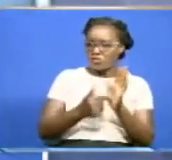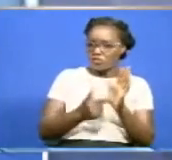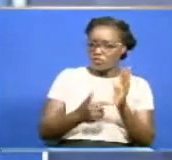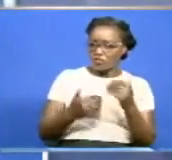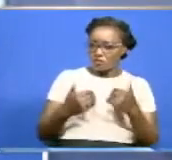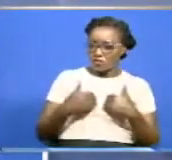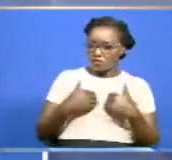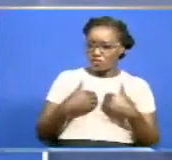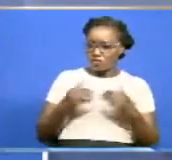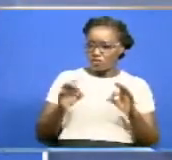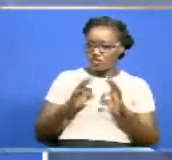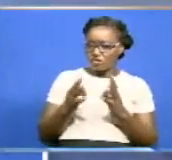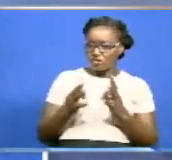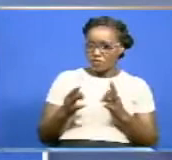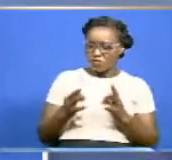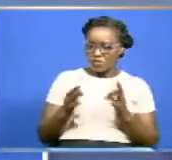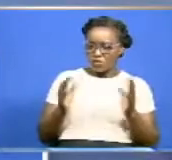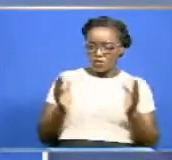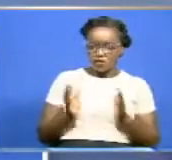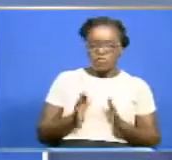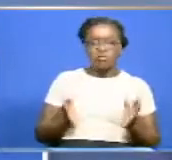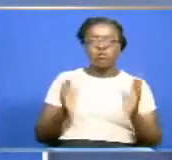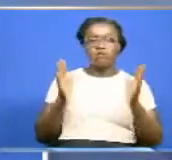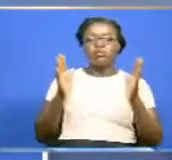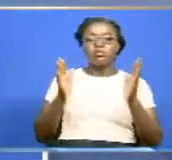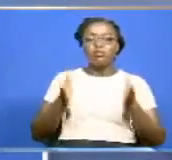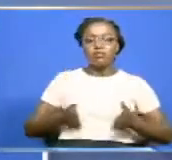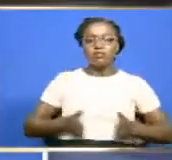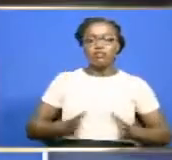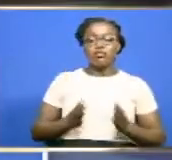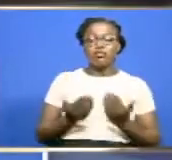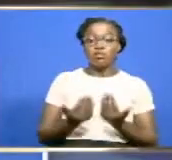the family is cautiously celebrating the birth of the triplets.